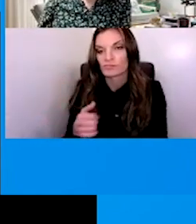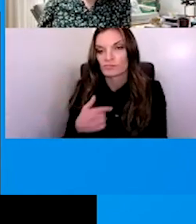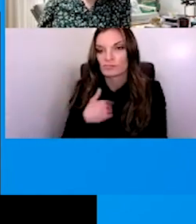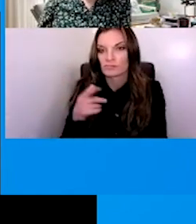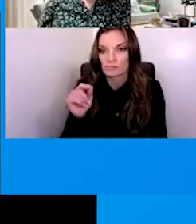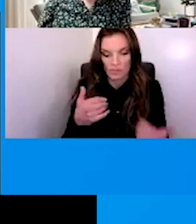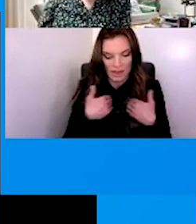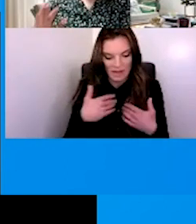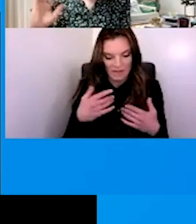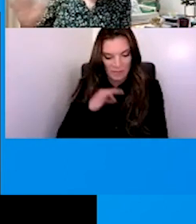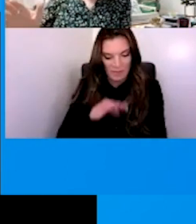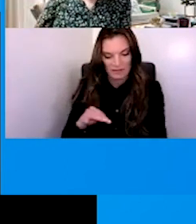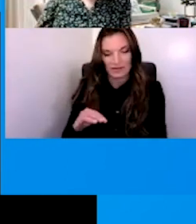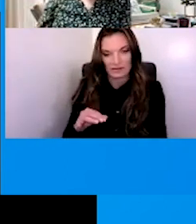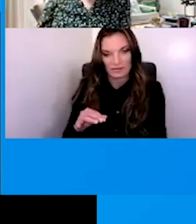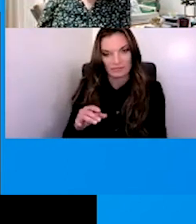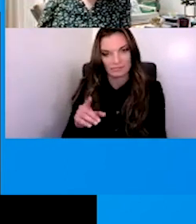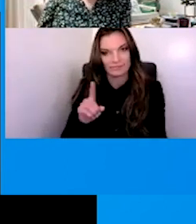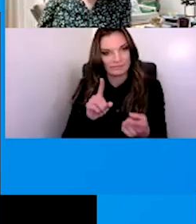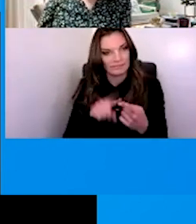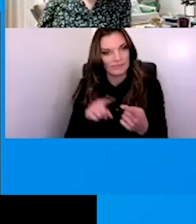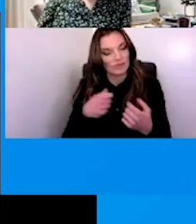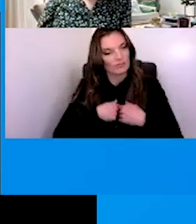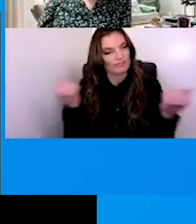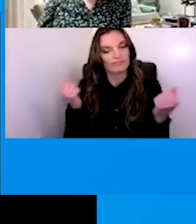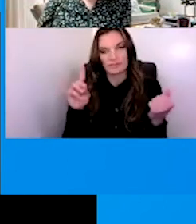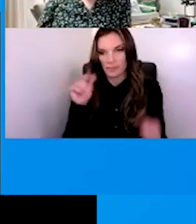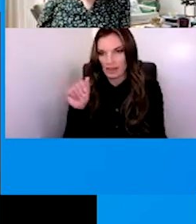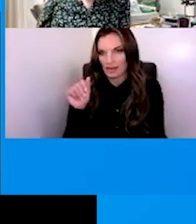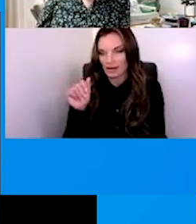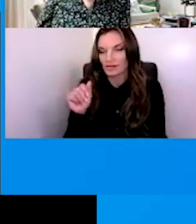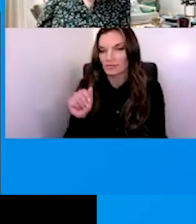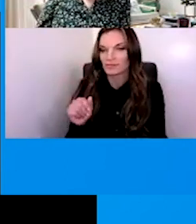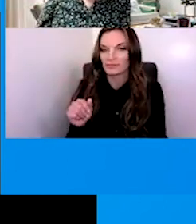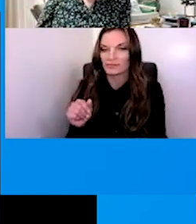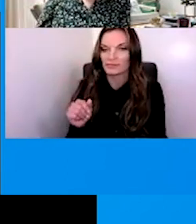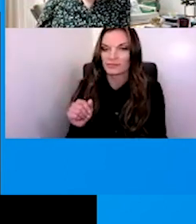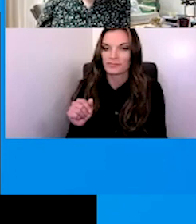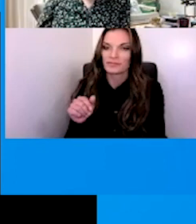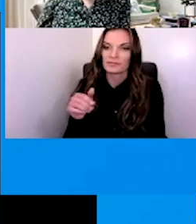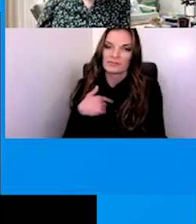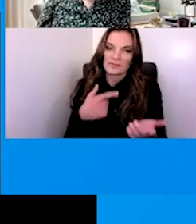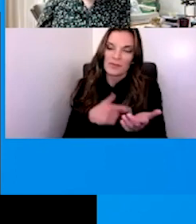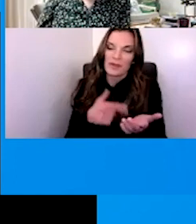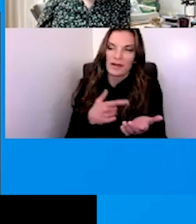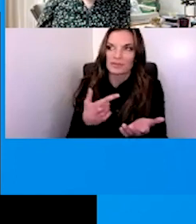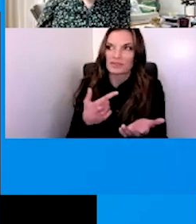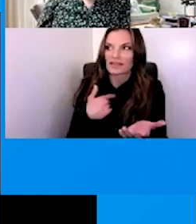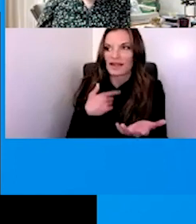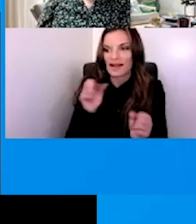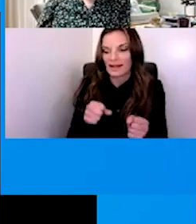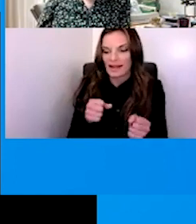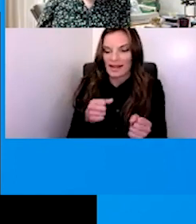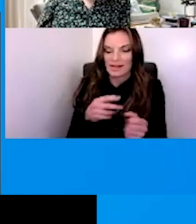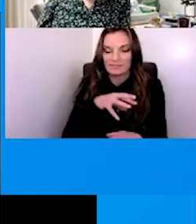identifying with a disability, and I focus on those in other parts of my work. And sometimes I get to bring that into my